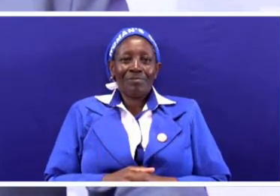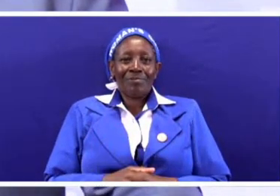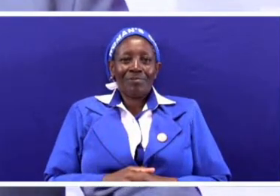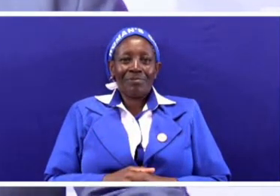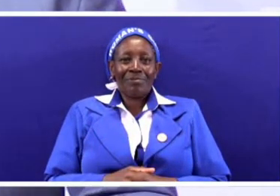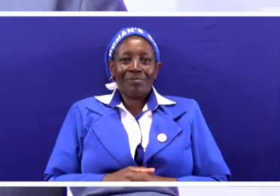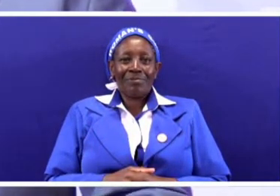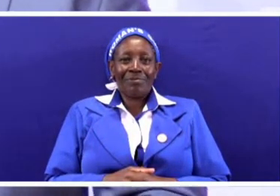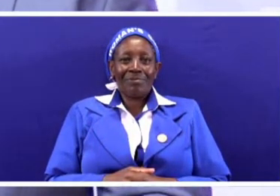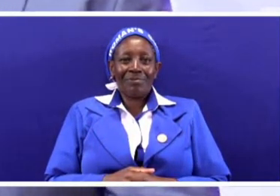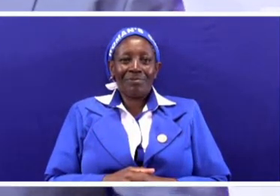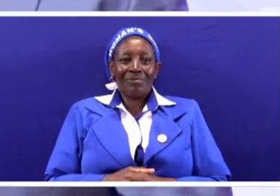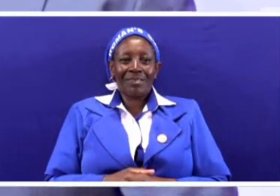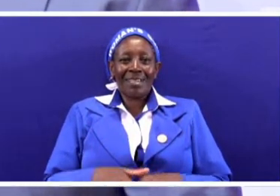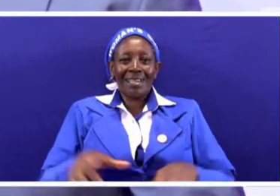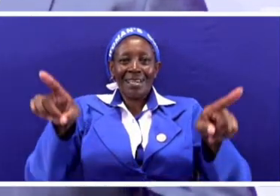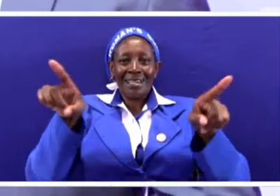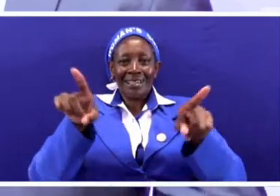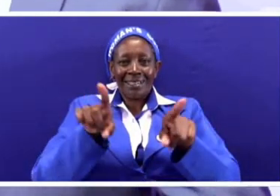Just in the same spirit,